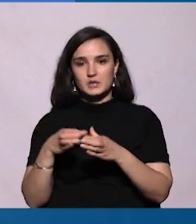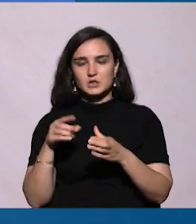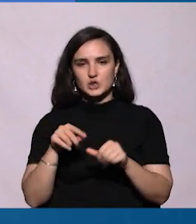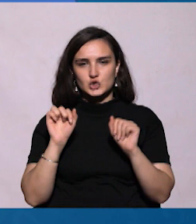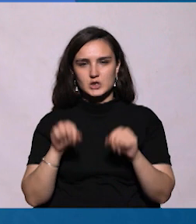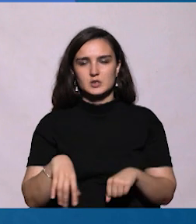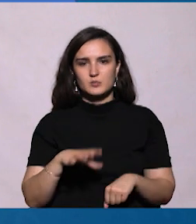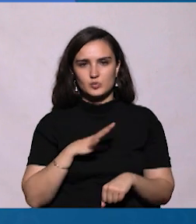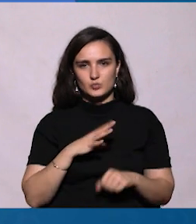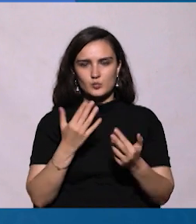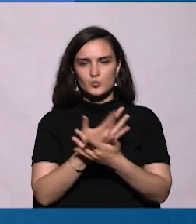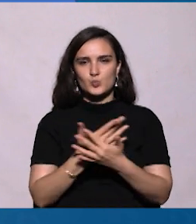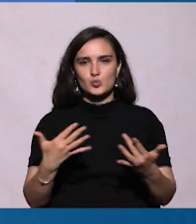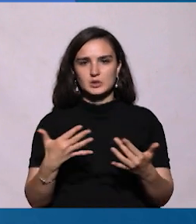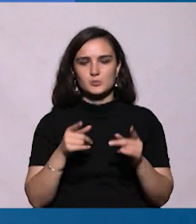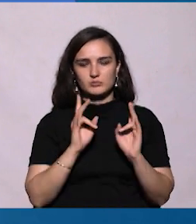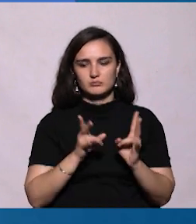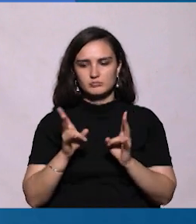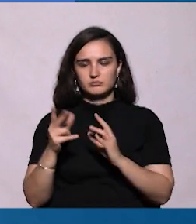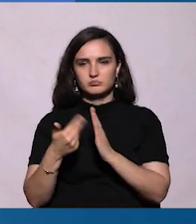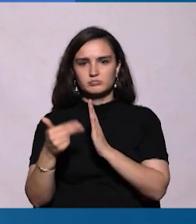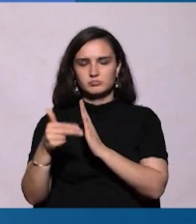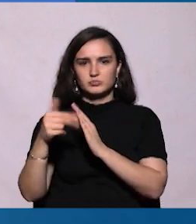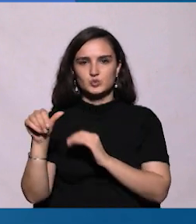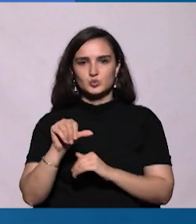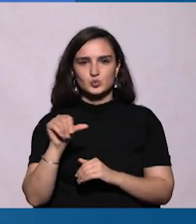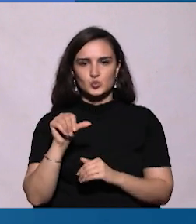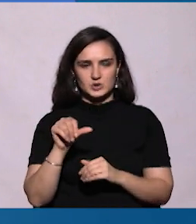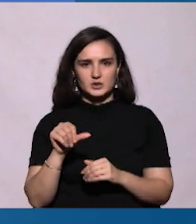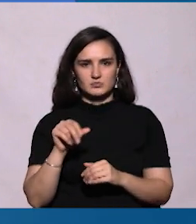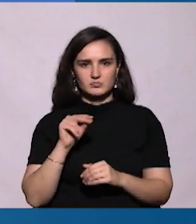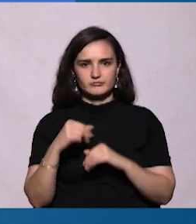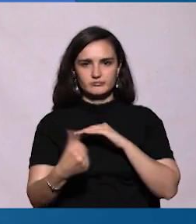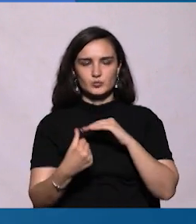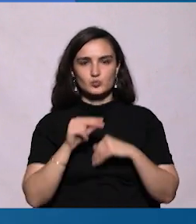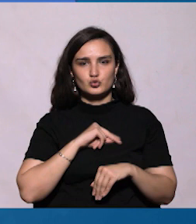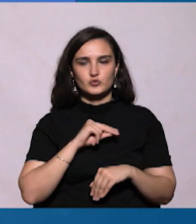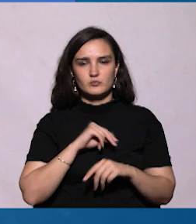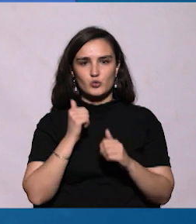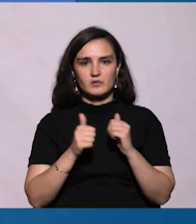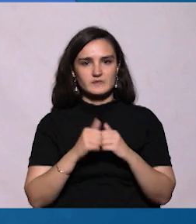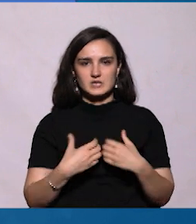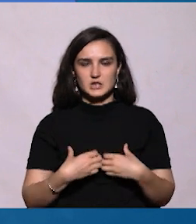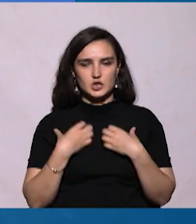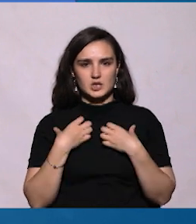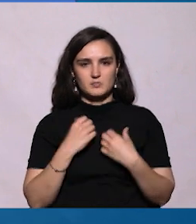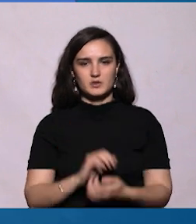can cause multiple collapses, resulting in mass unemployment, which is always